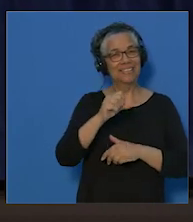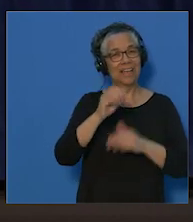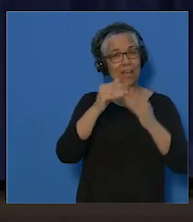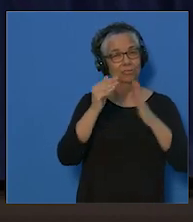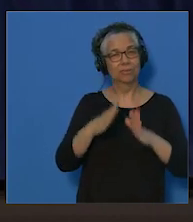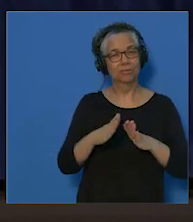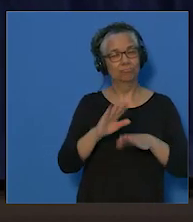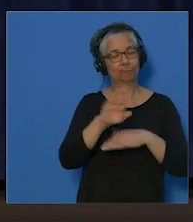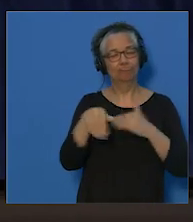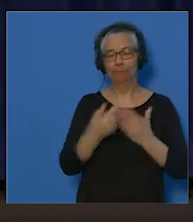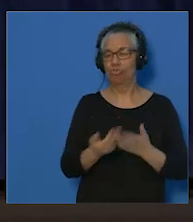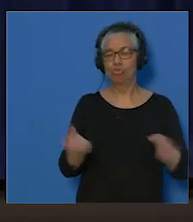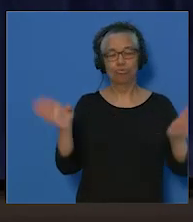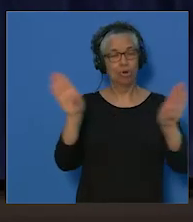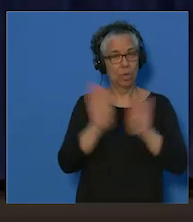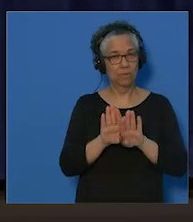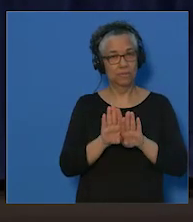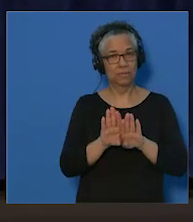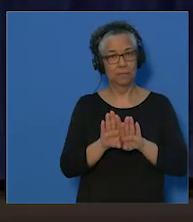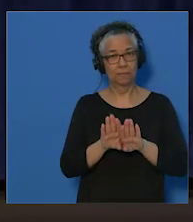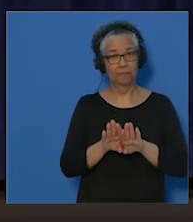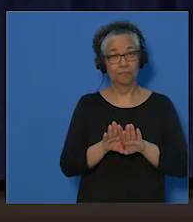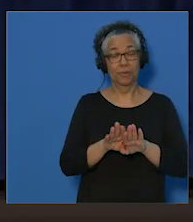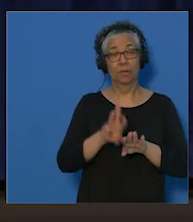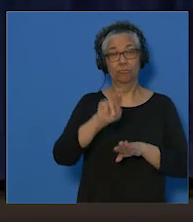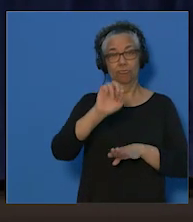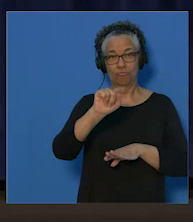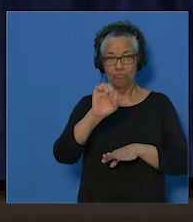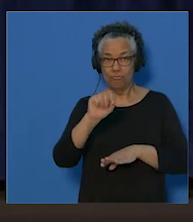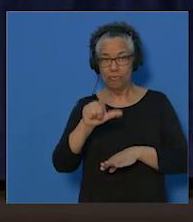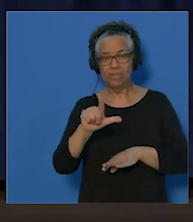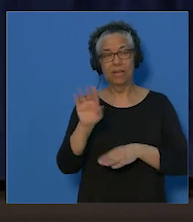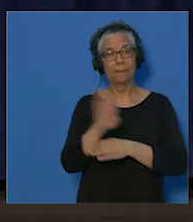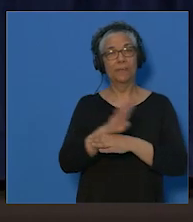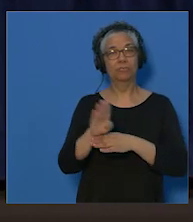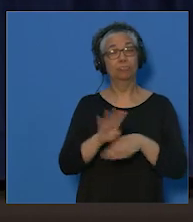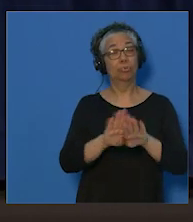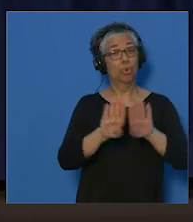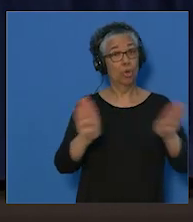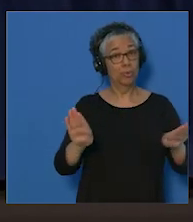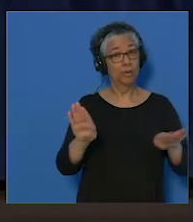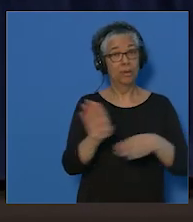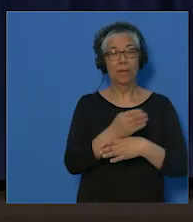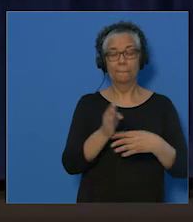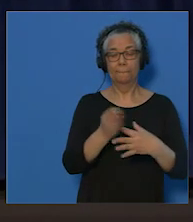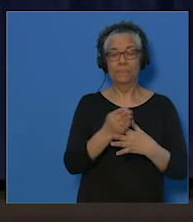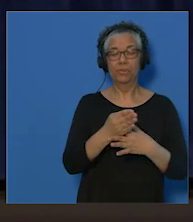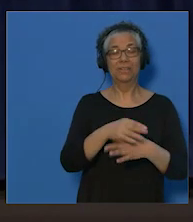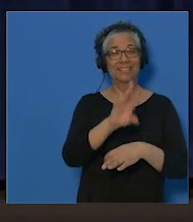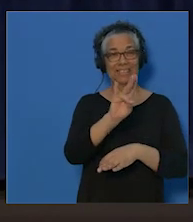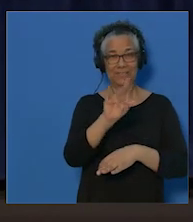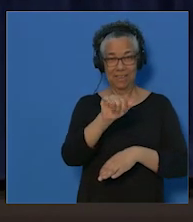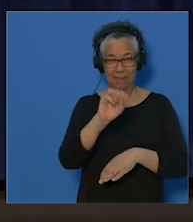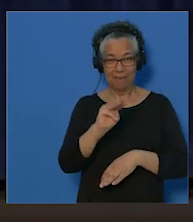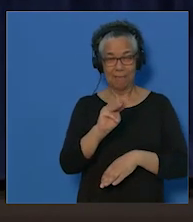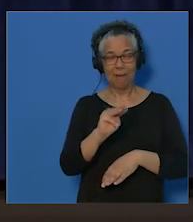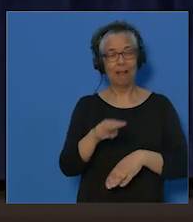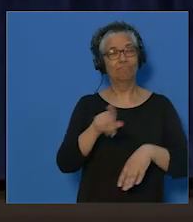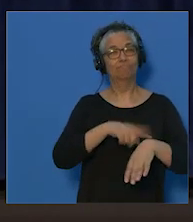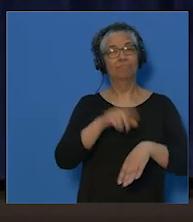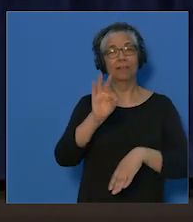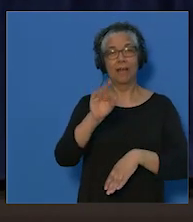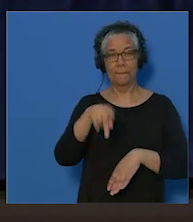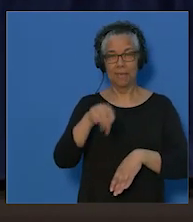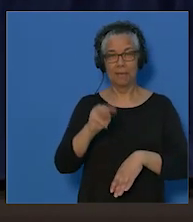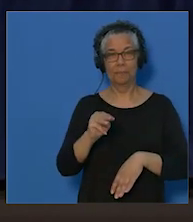be closed. Retail businesses and restaurants will be permitted to open between the hours of 7 a.m. and 9 p.m. with